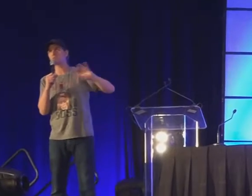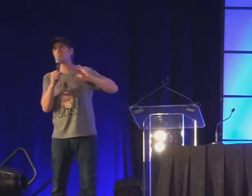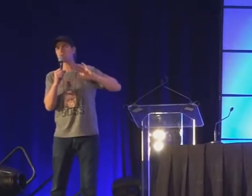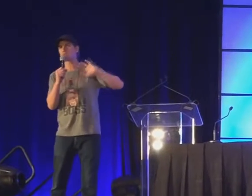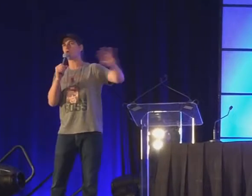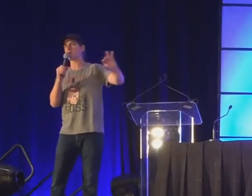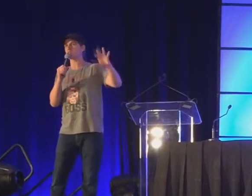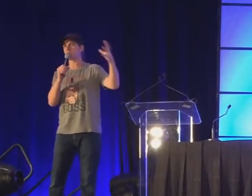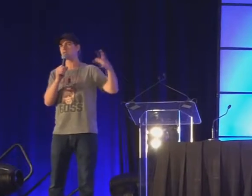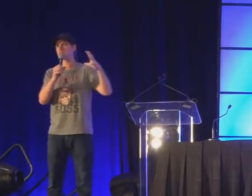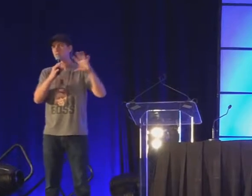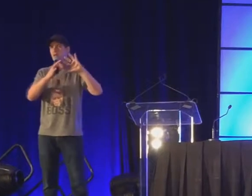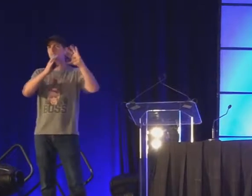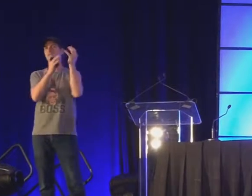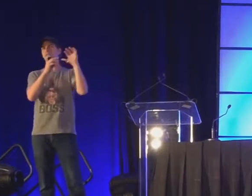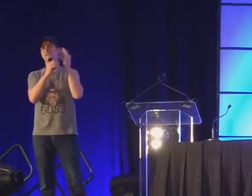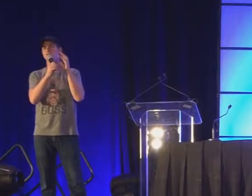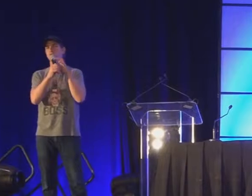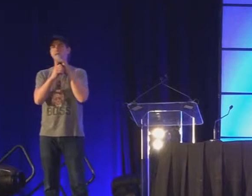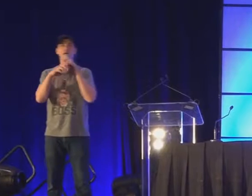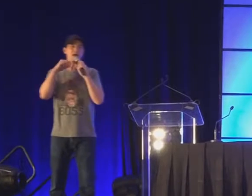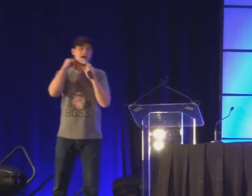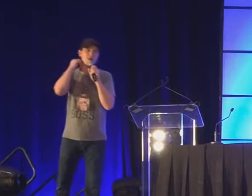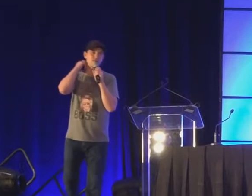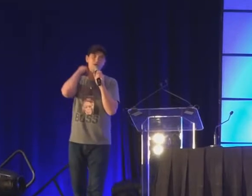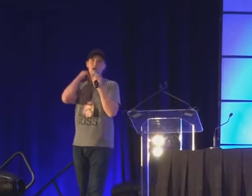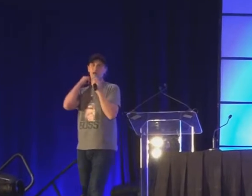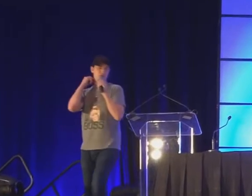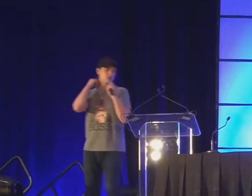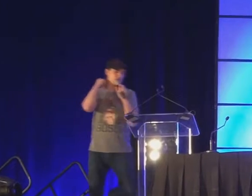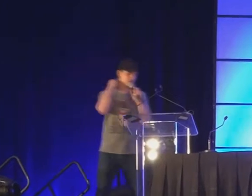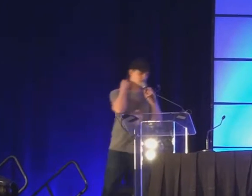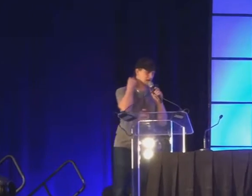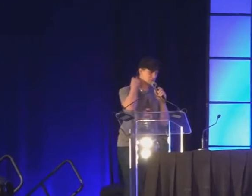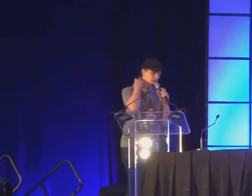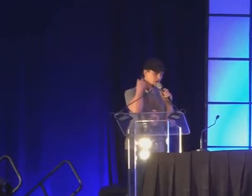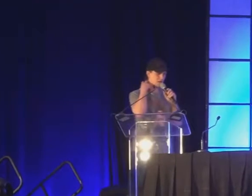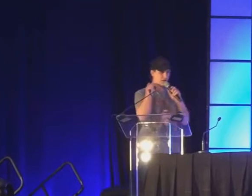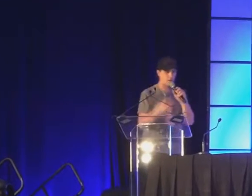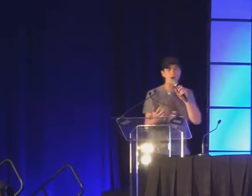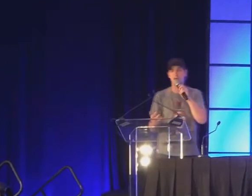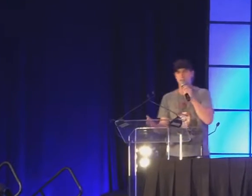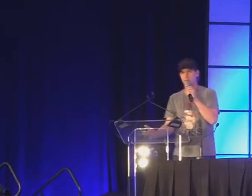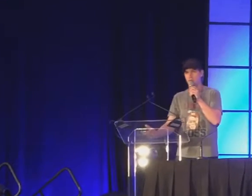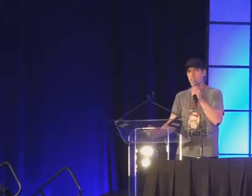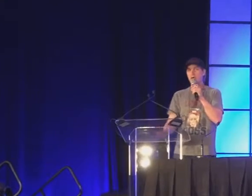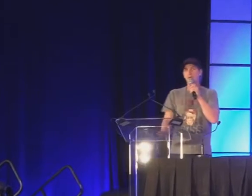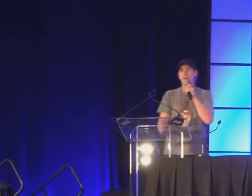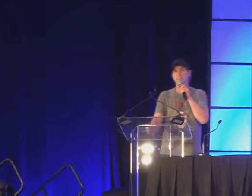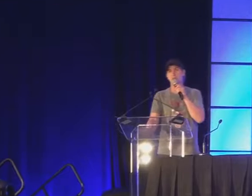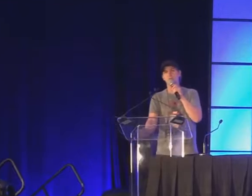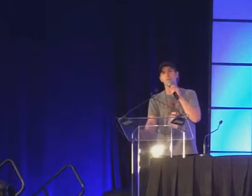put Kevin's movies and Mallrats, because of that being my first movie, I don't know, I had a really good time on all Kevin's